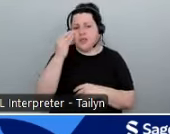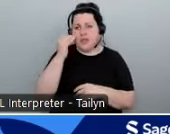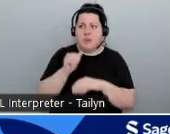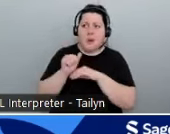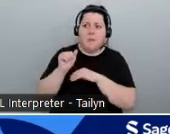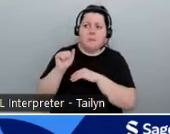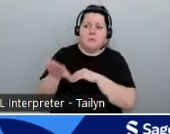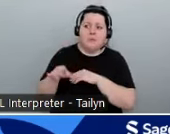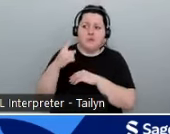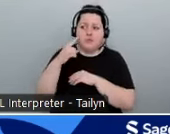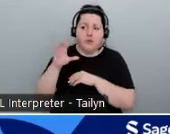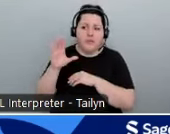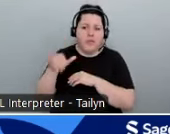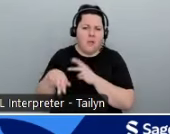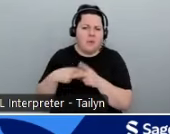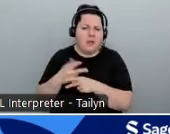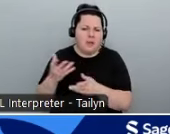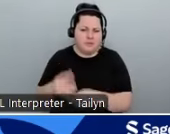journal?